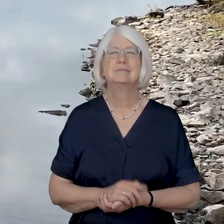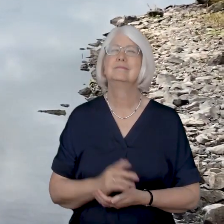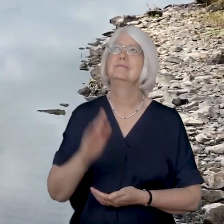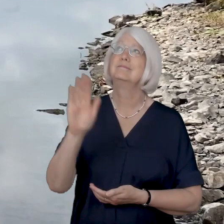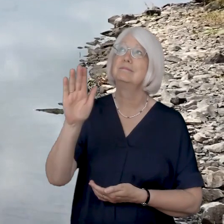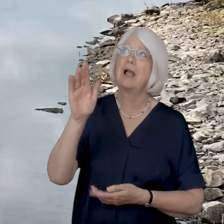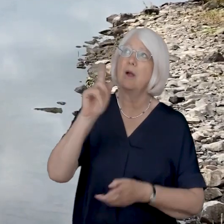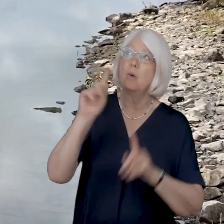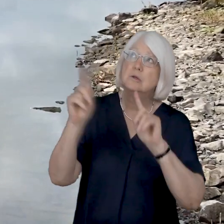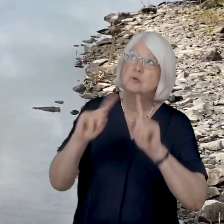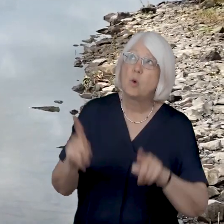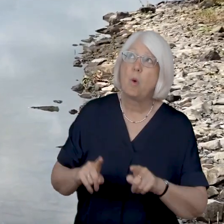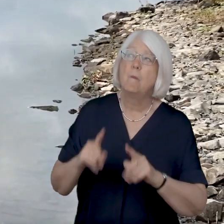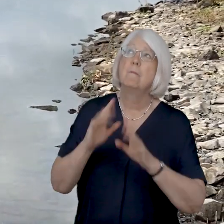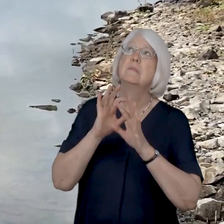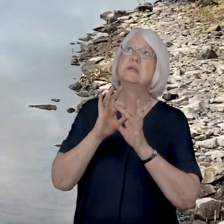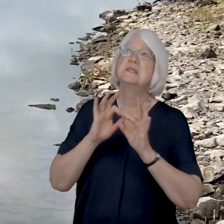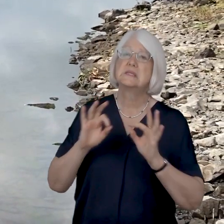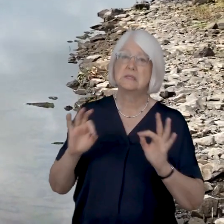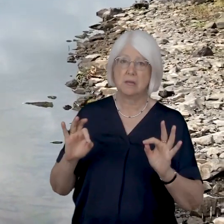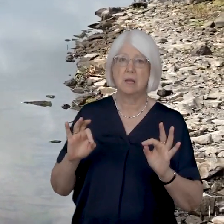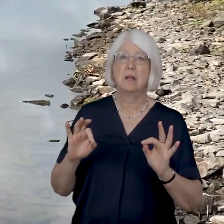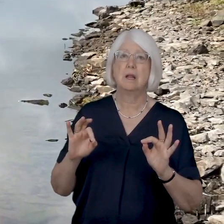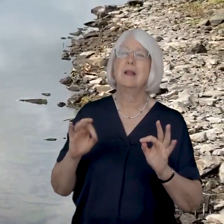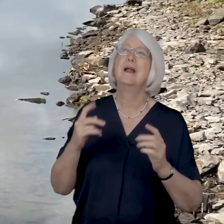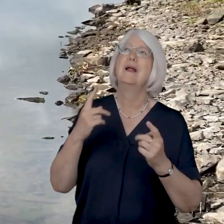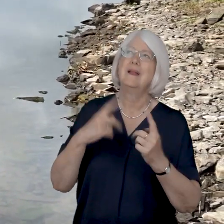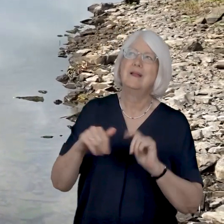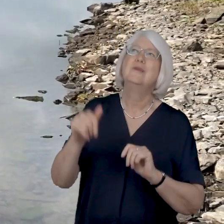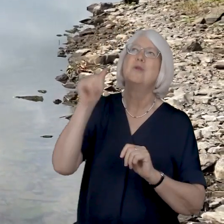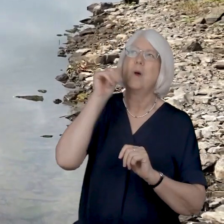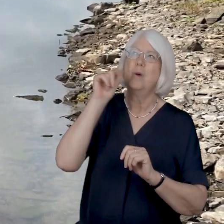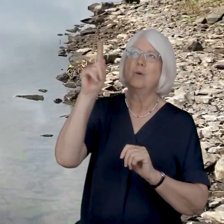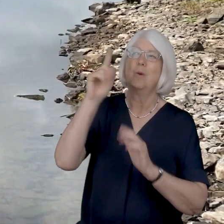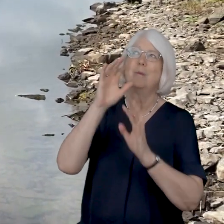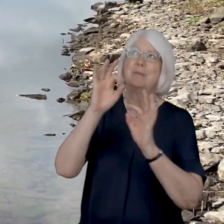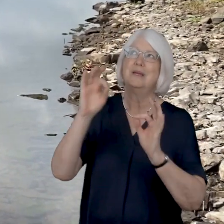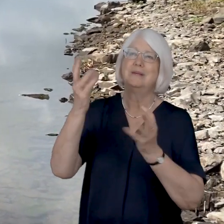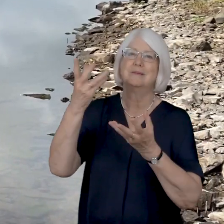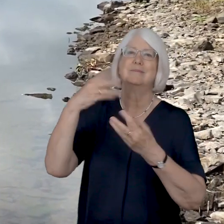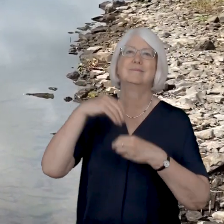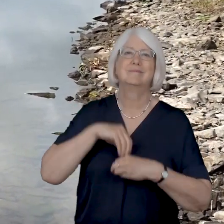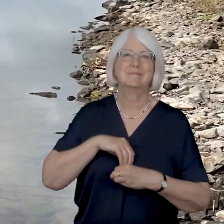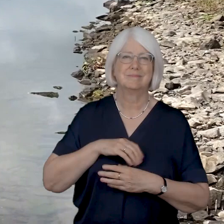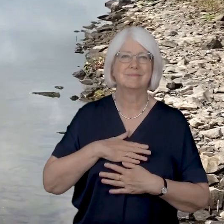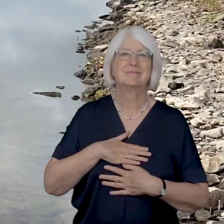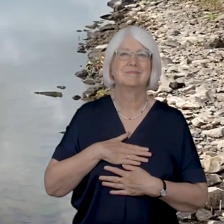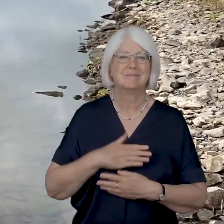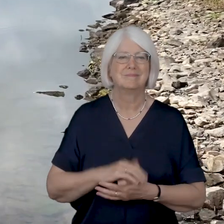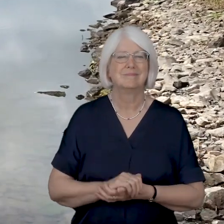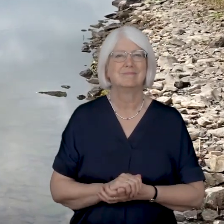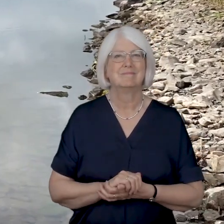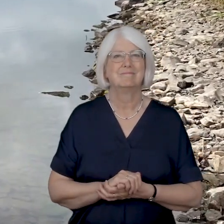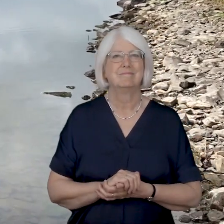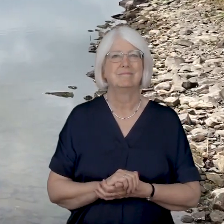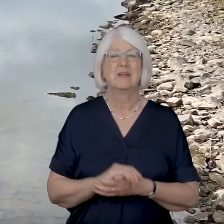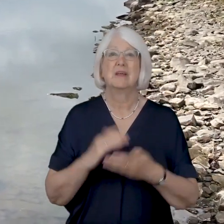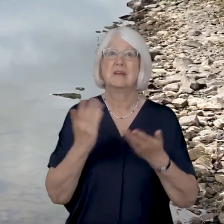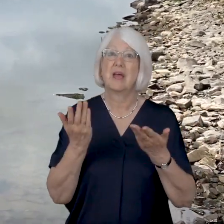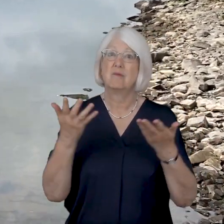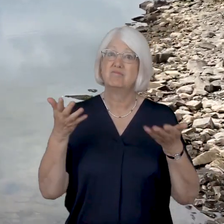Still our storms, and let us know your peace. We drop our